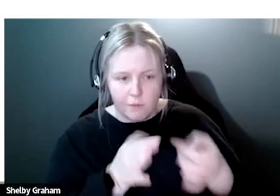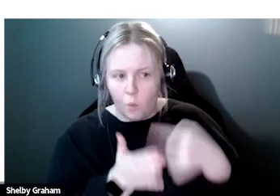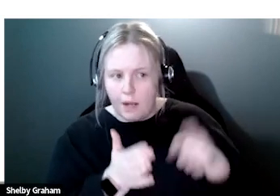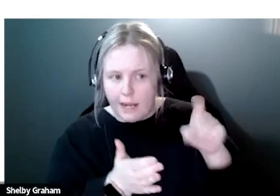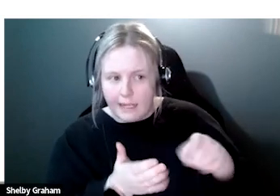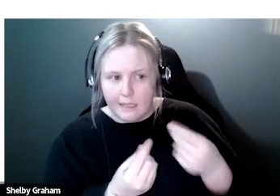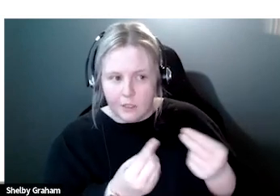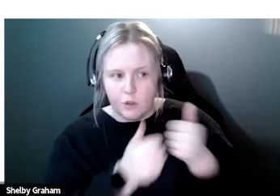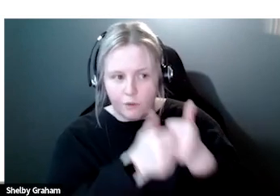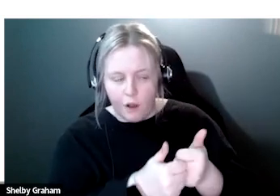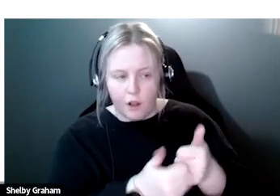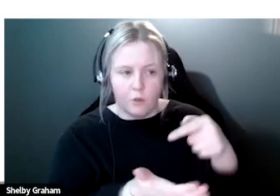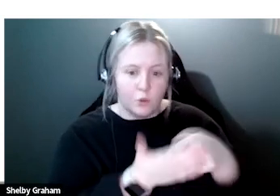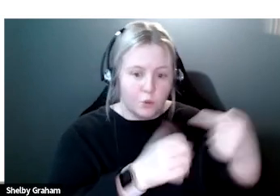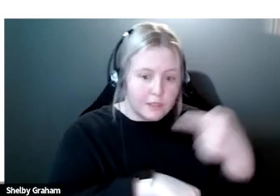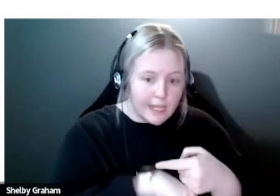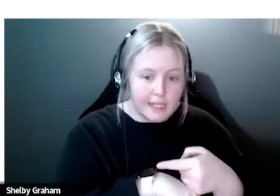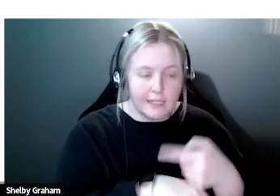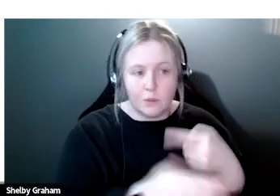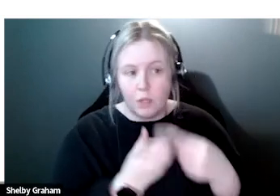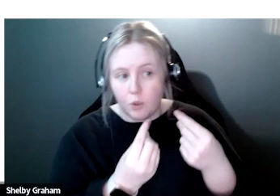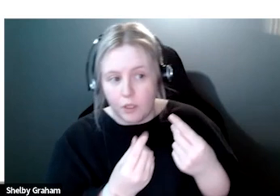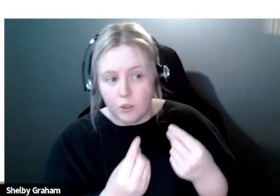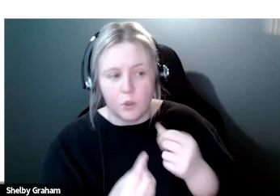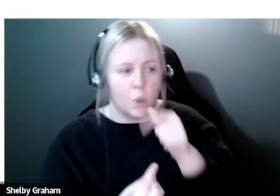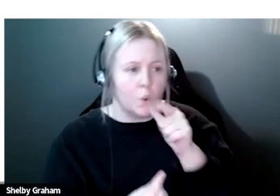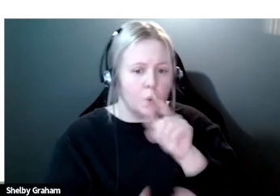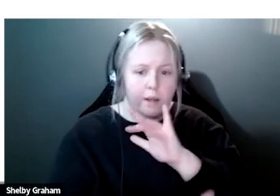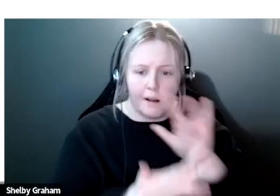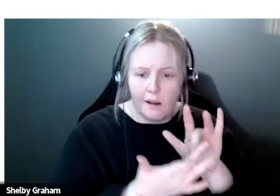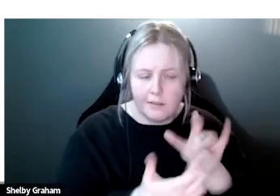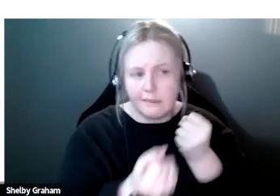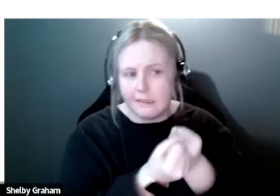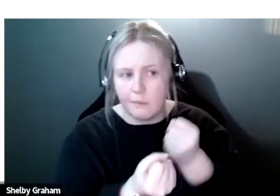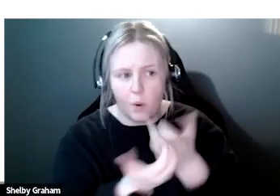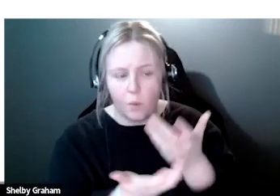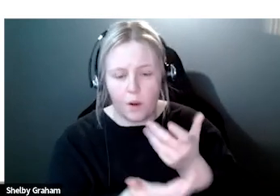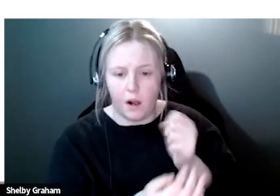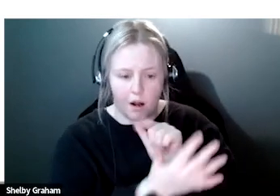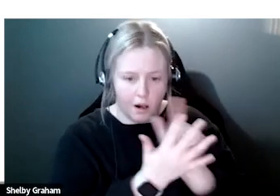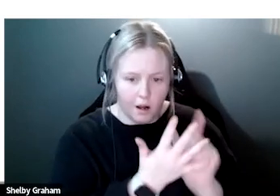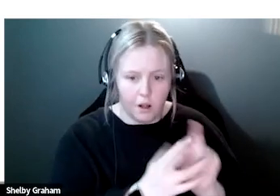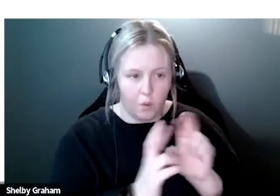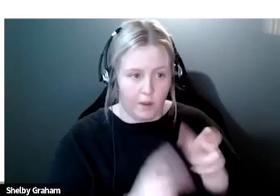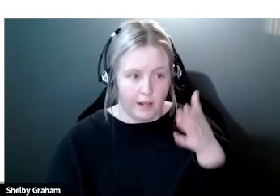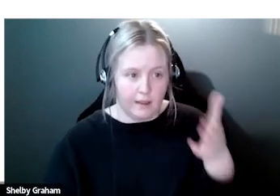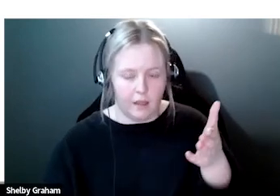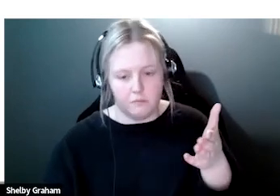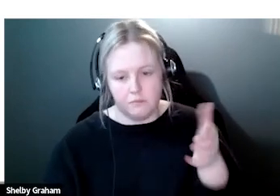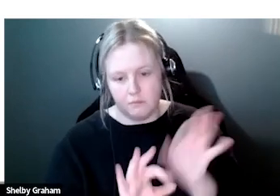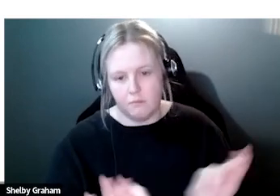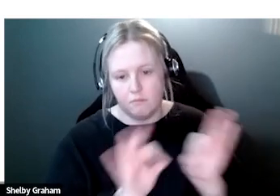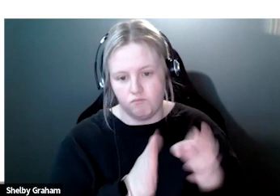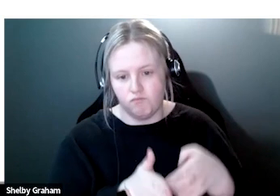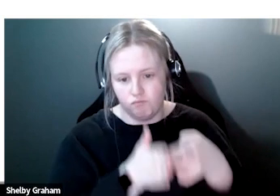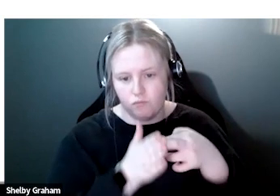required, due dates, etc., who can I ask if I need support, et cetera, all of those things are integral to